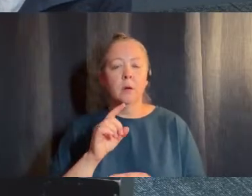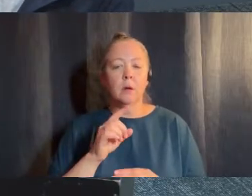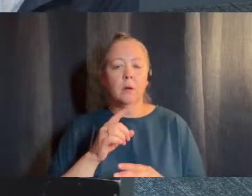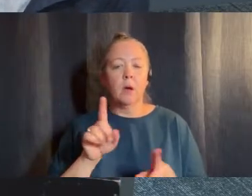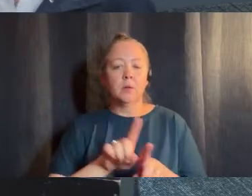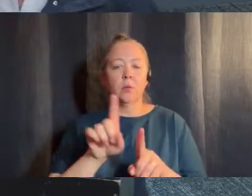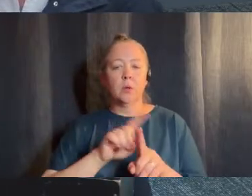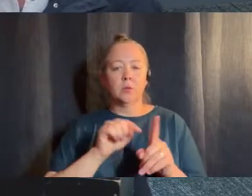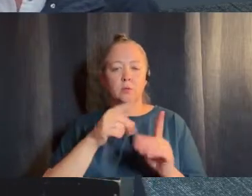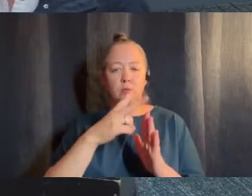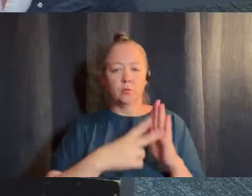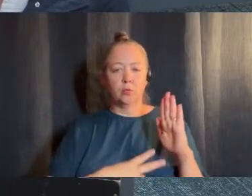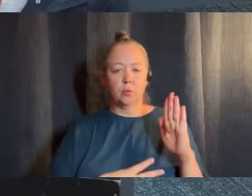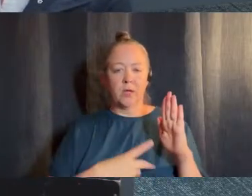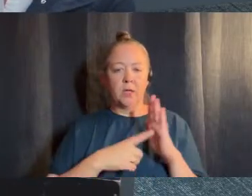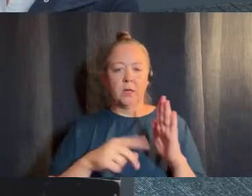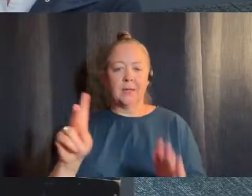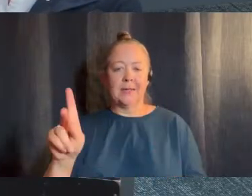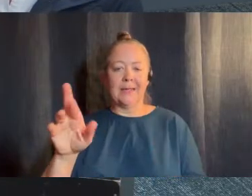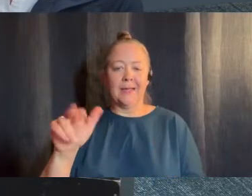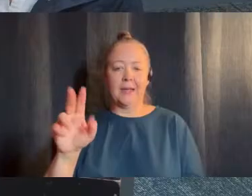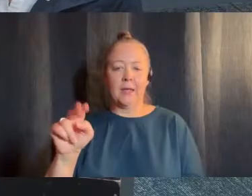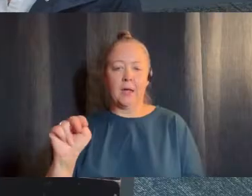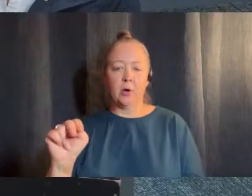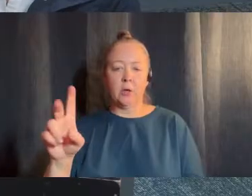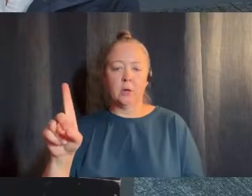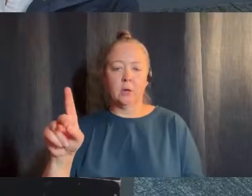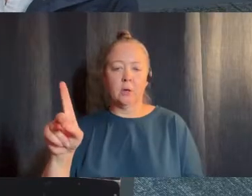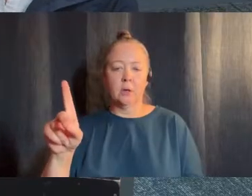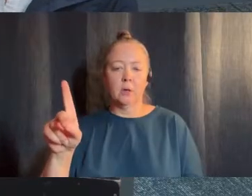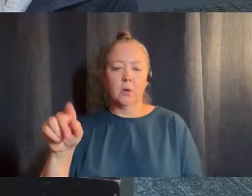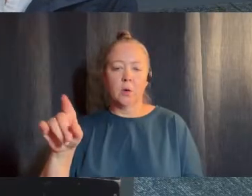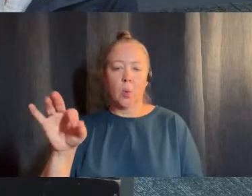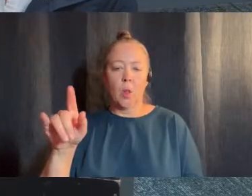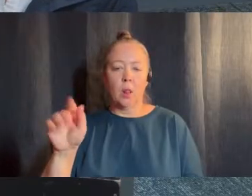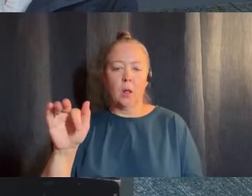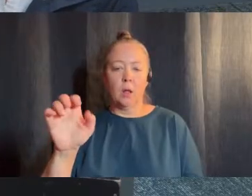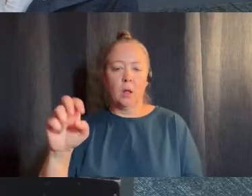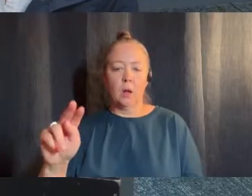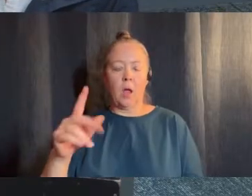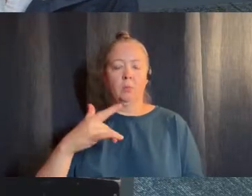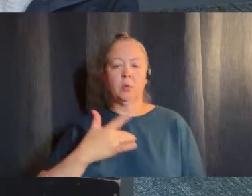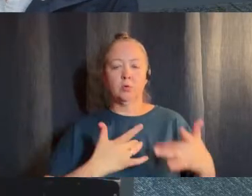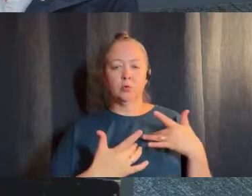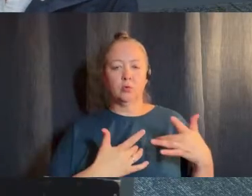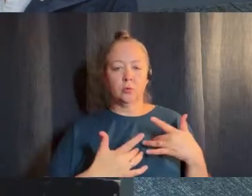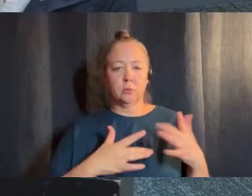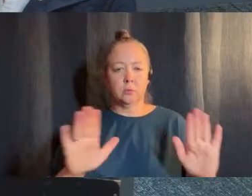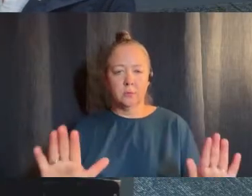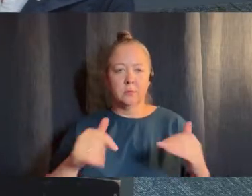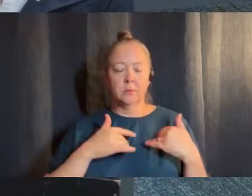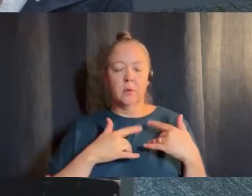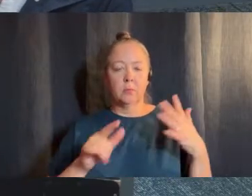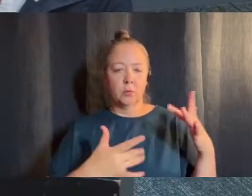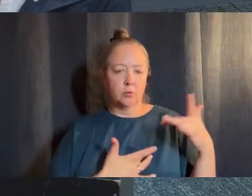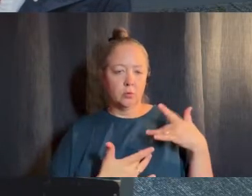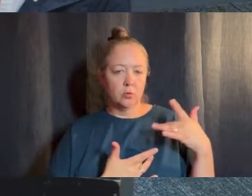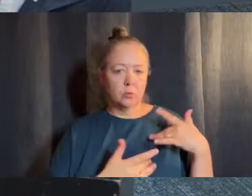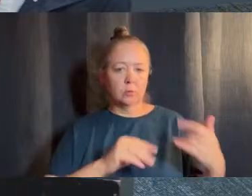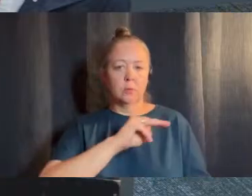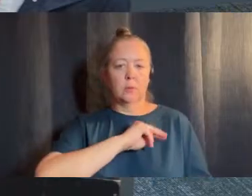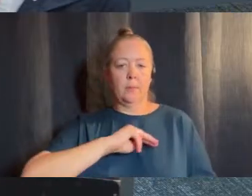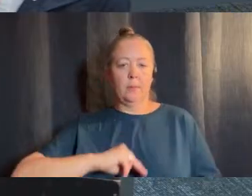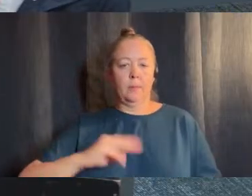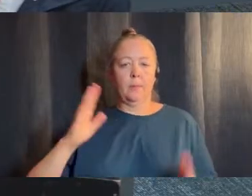3. So this is her statement. I'm concerned that the mayor and, I'm concerned that the mayor and the